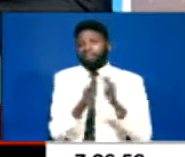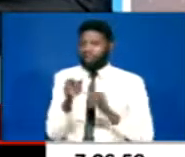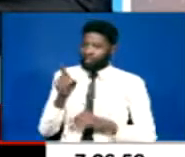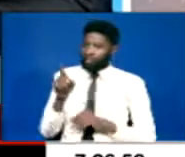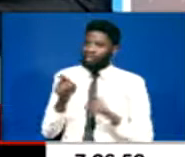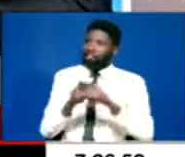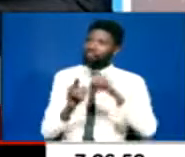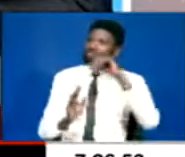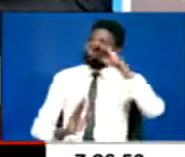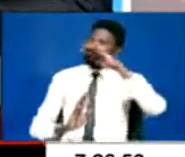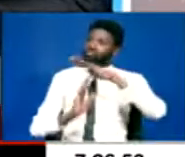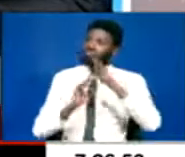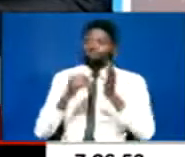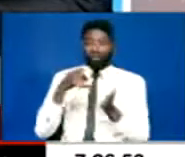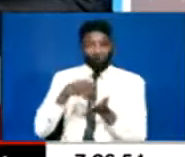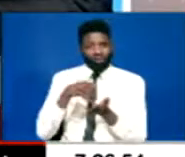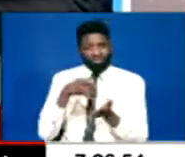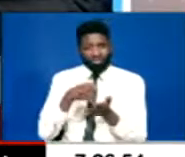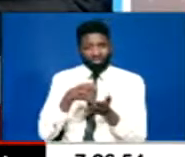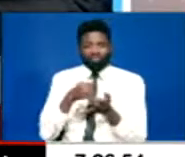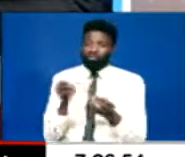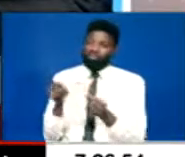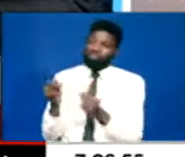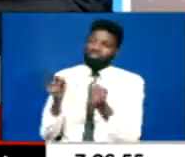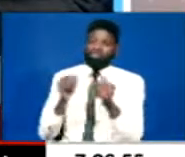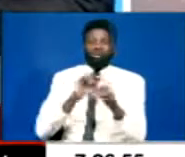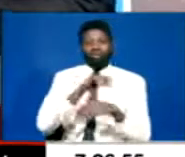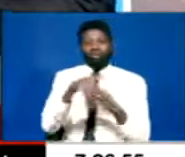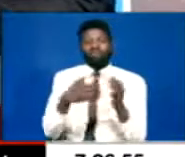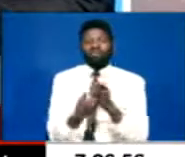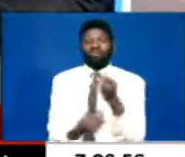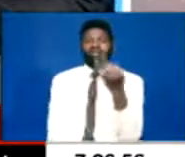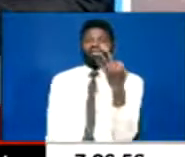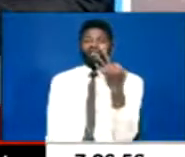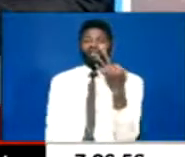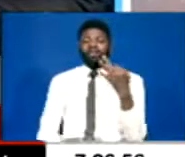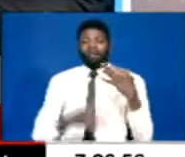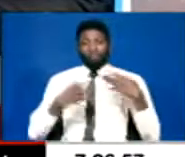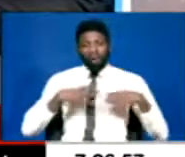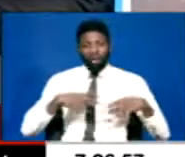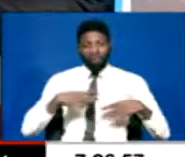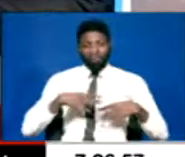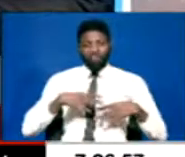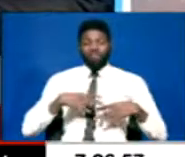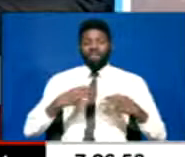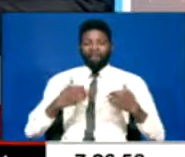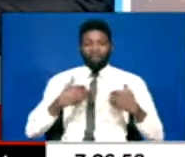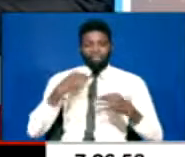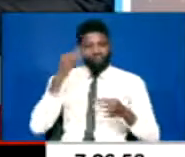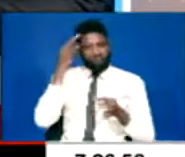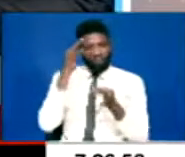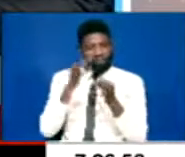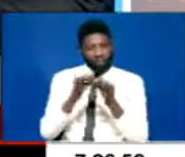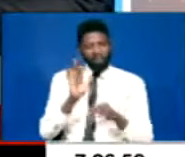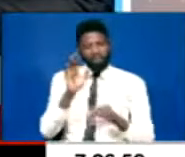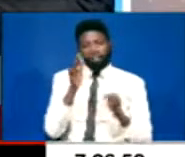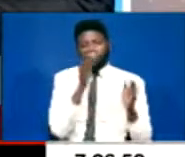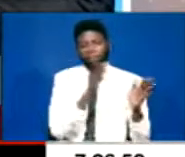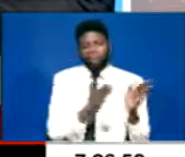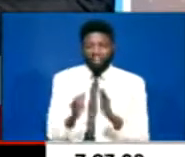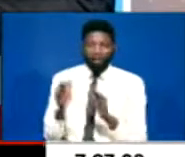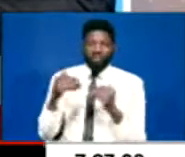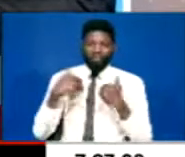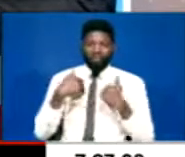that list. Ahead of all the other three candidates, people have faith in him with the plans that he has for the